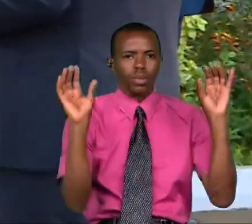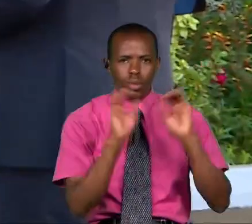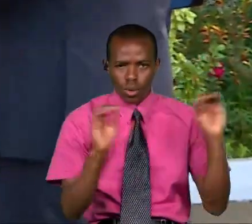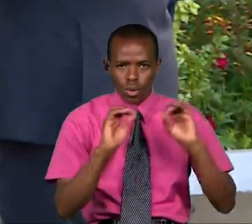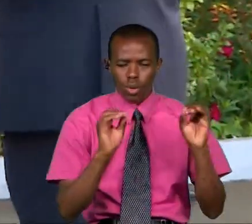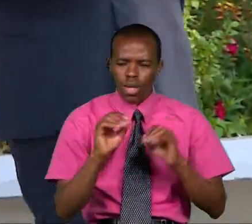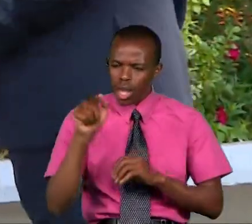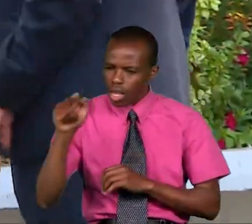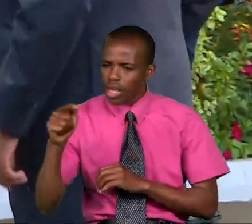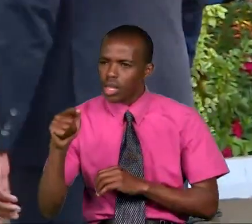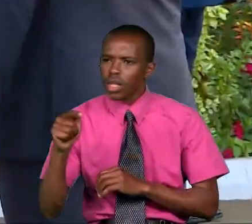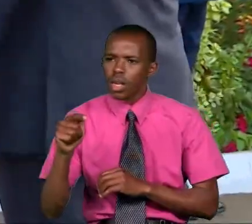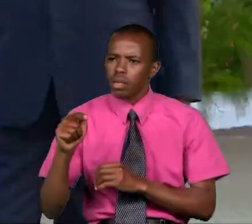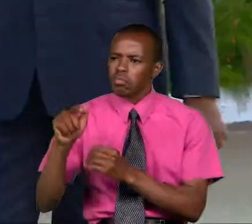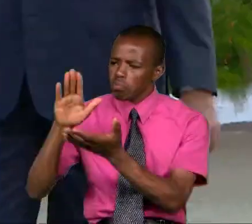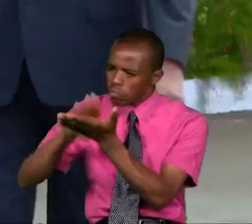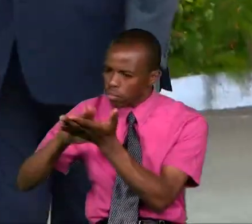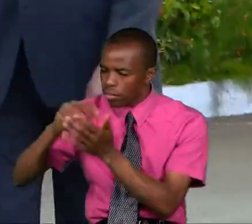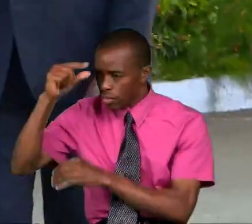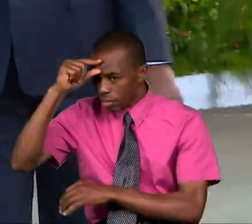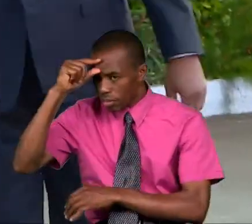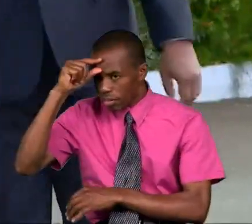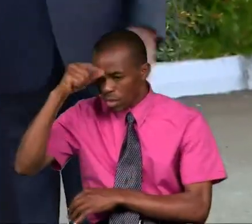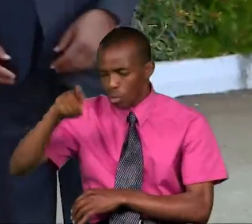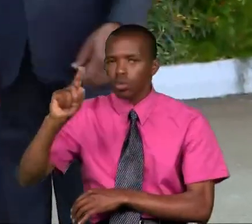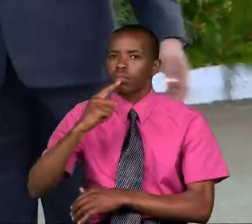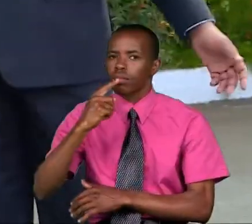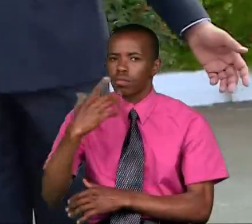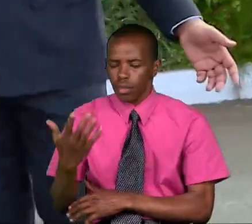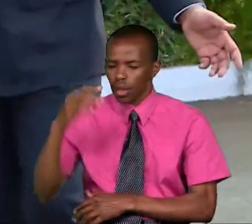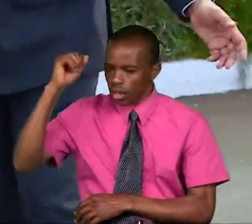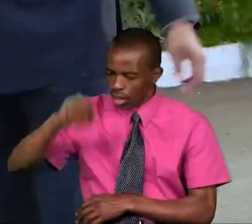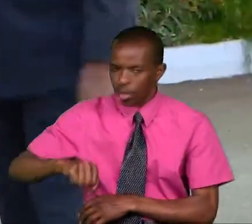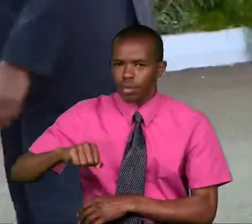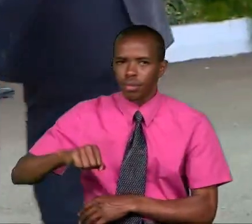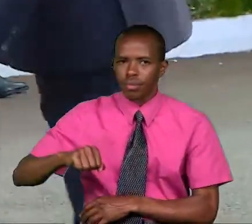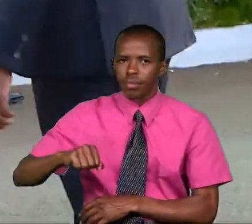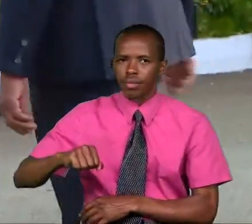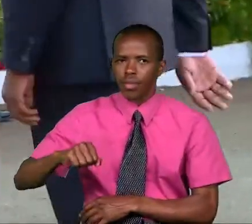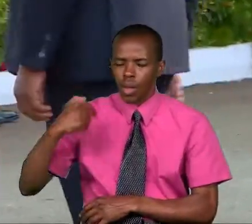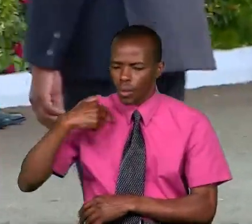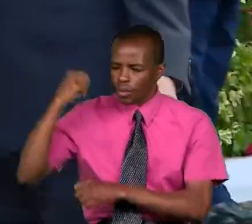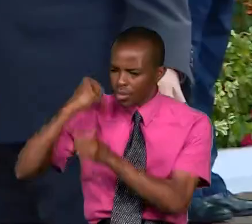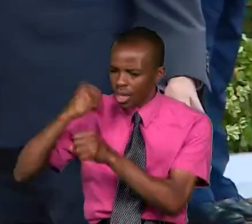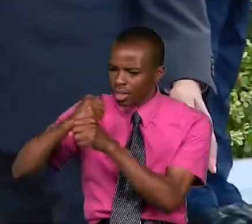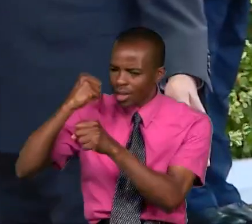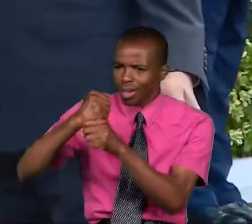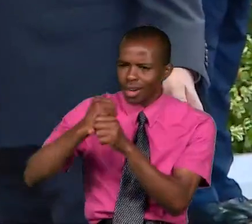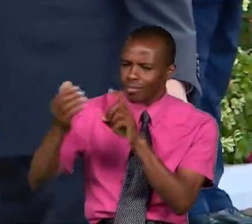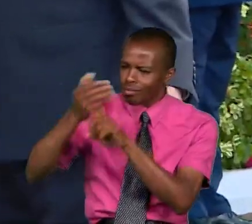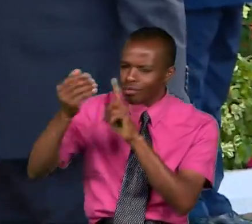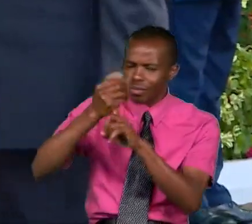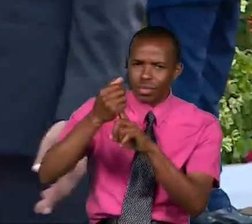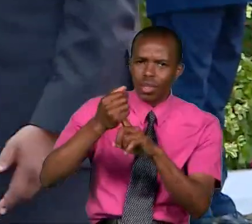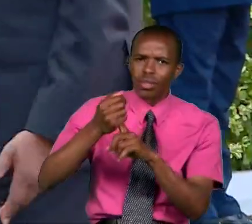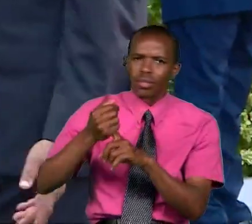one hand, you want to sing the praises of a government that you are saying that, yes, you know, this is, we have done, and you